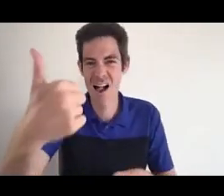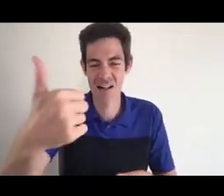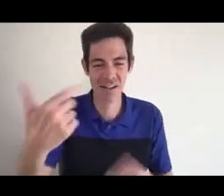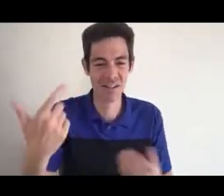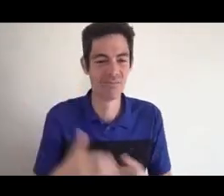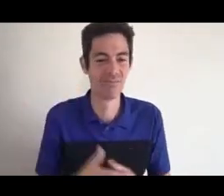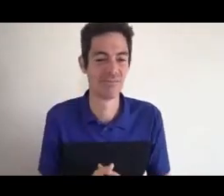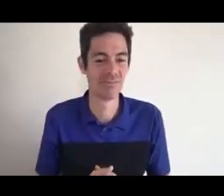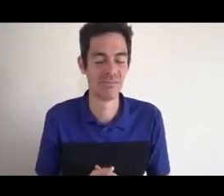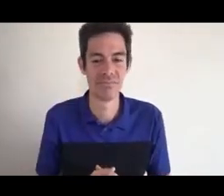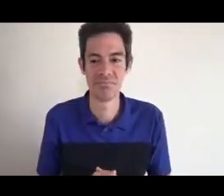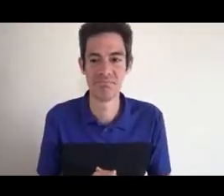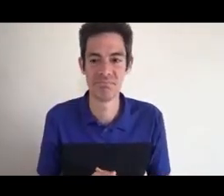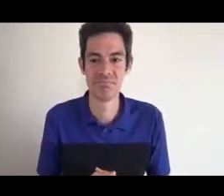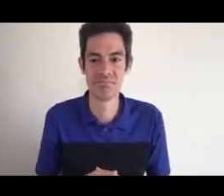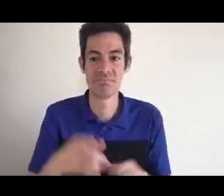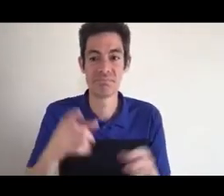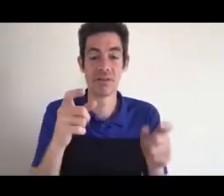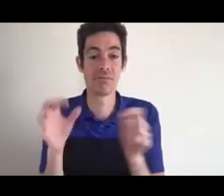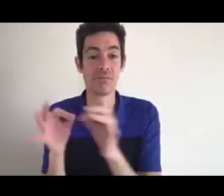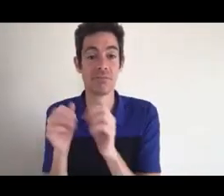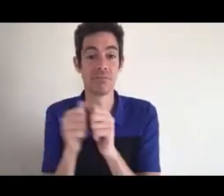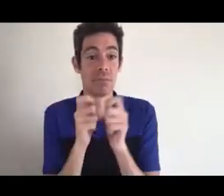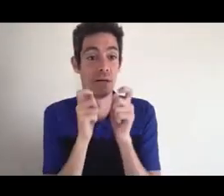and I like that. That's great.